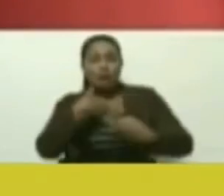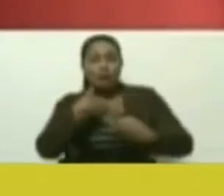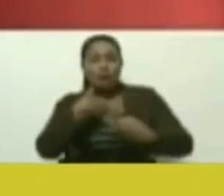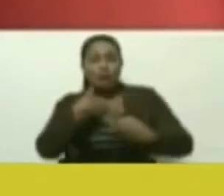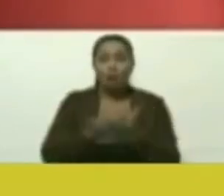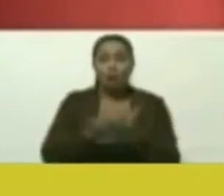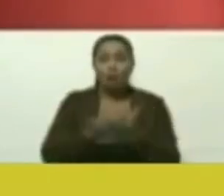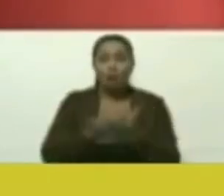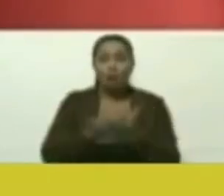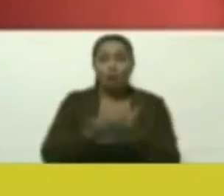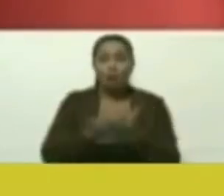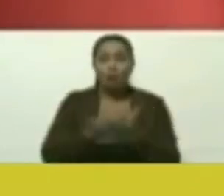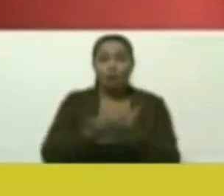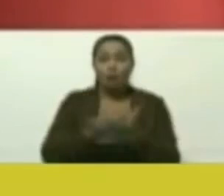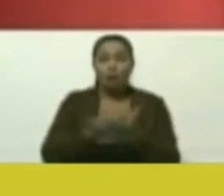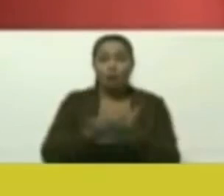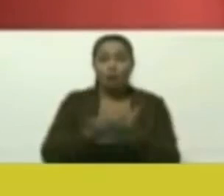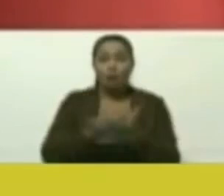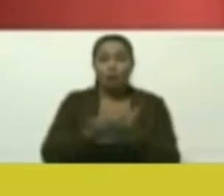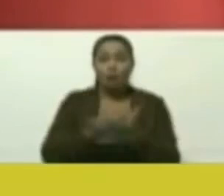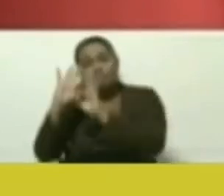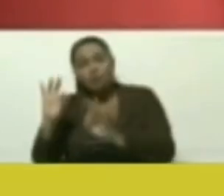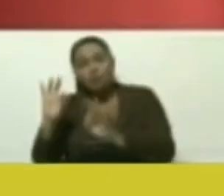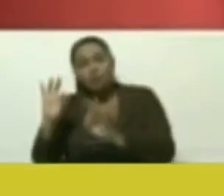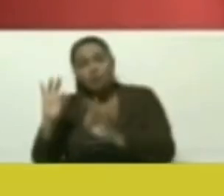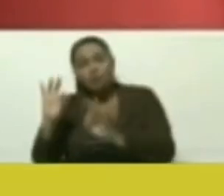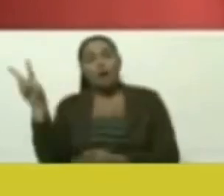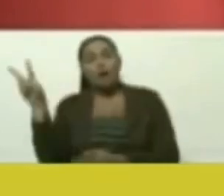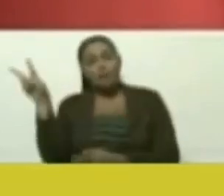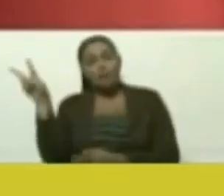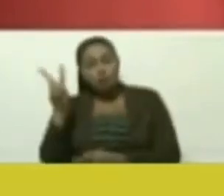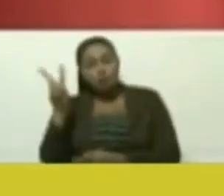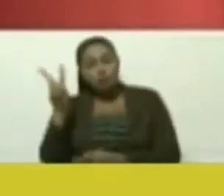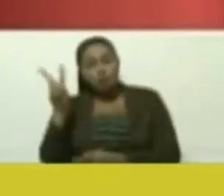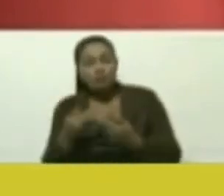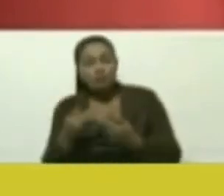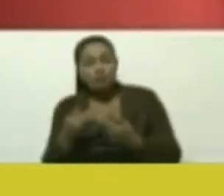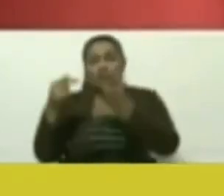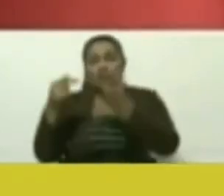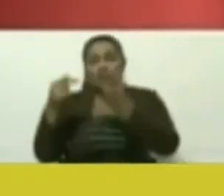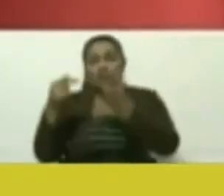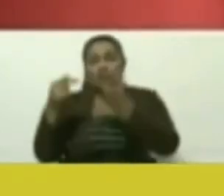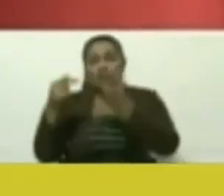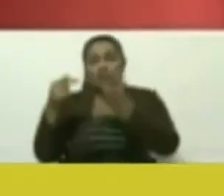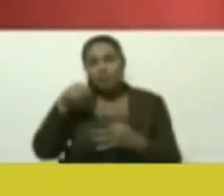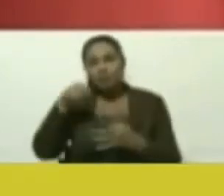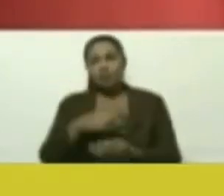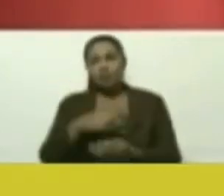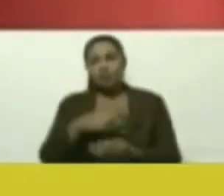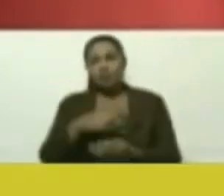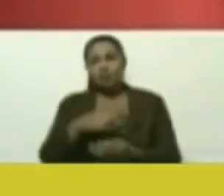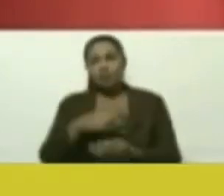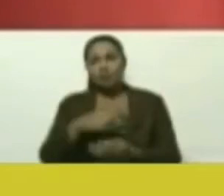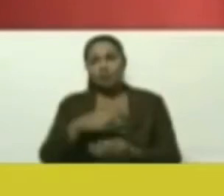throughout the coup, and Turkey has also supported Venezuela in